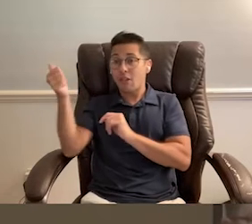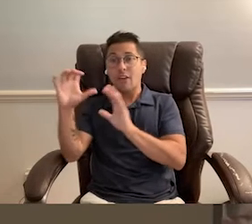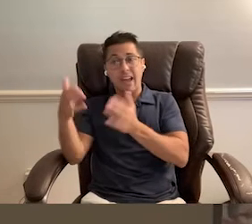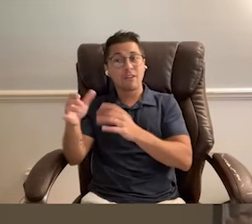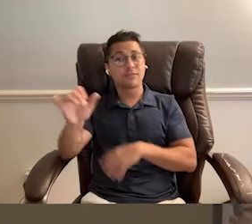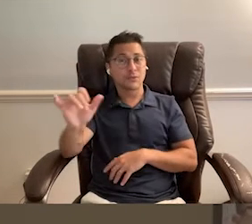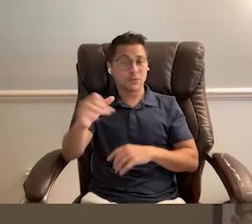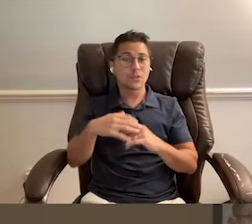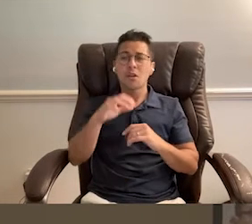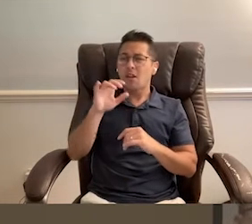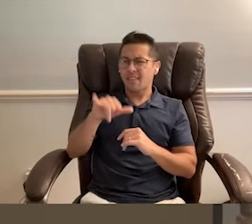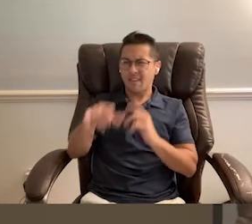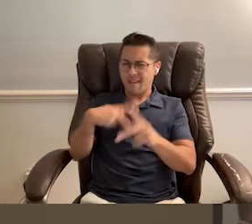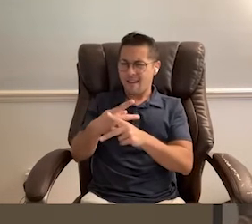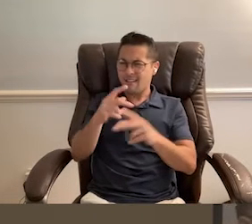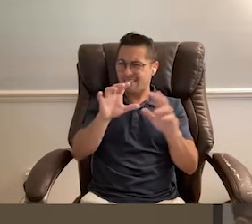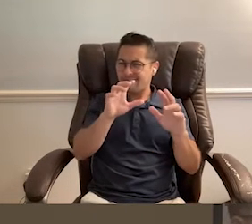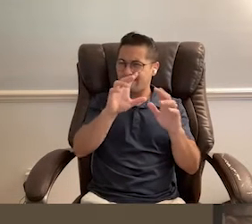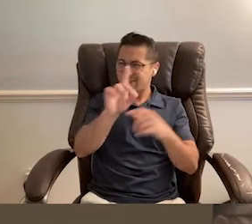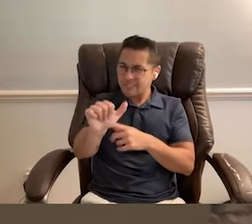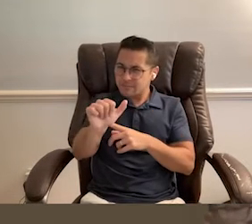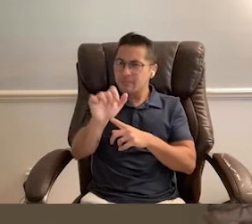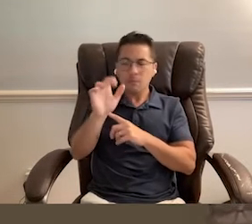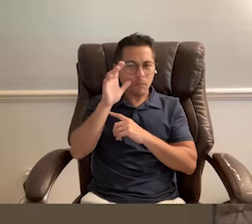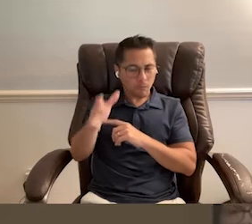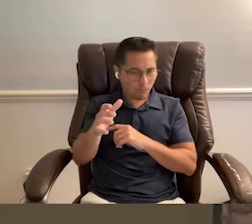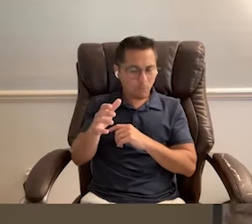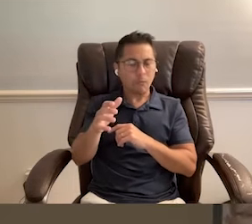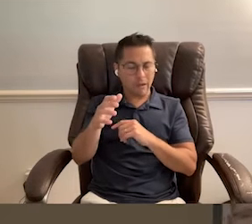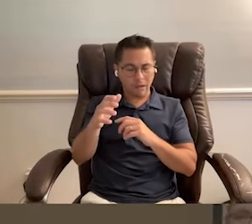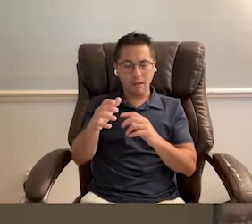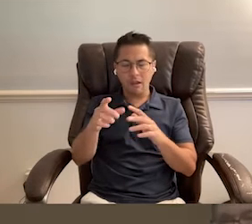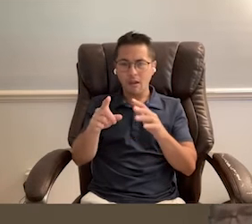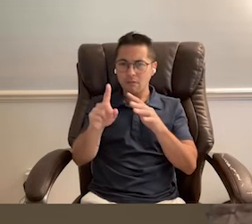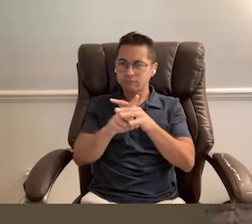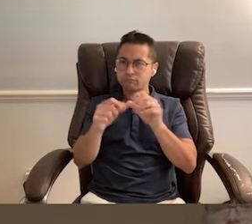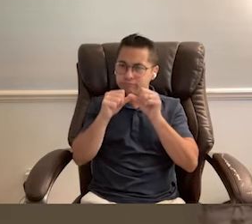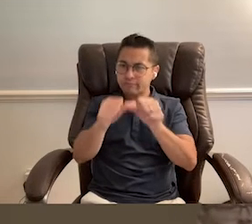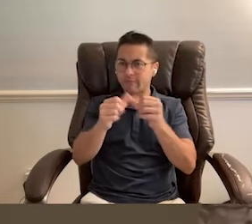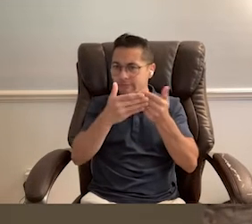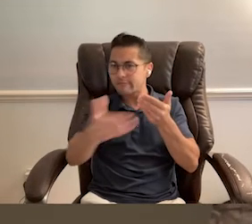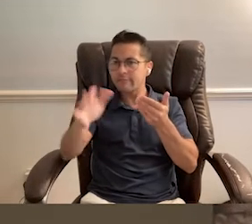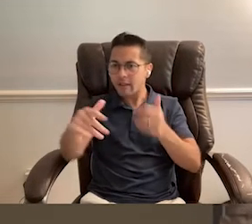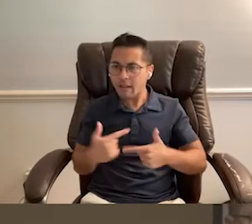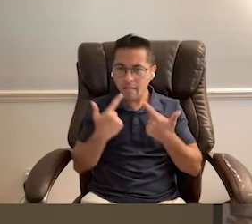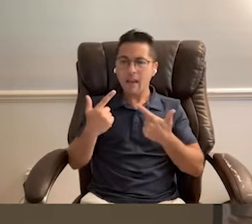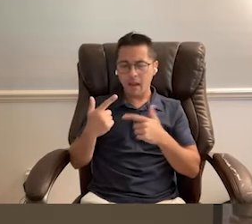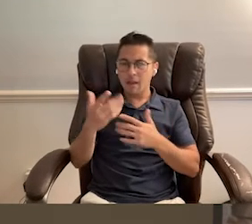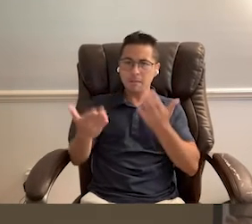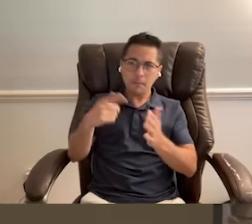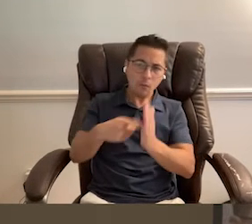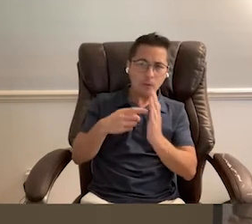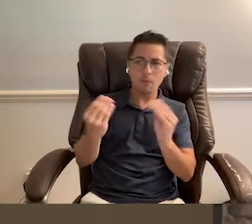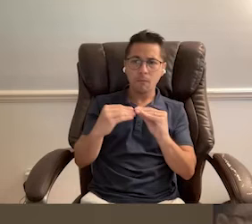of disabilities that most likely are going to be through the lifetime of an individual. That's going to require additional medical appointments or